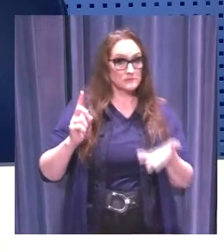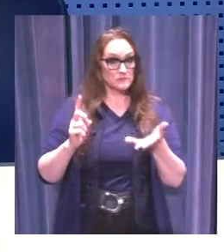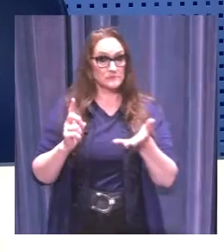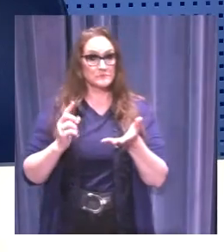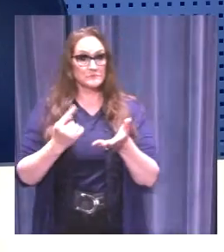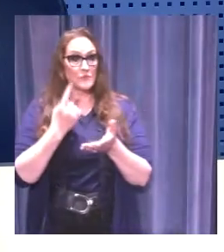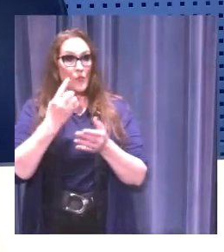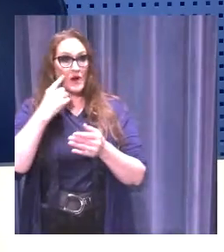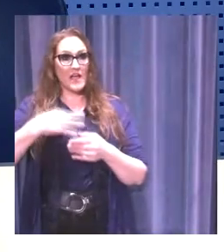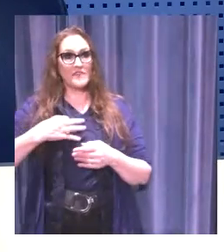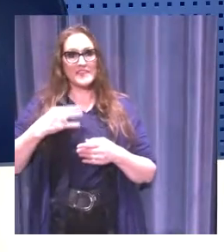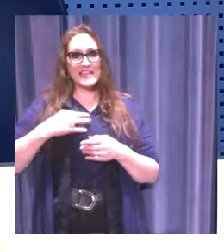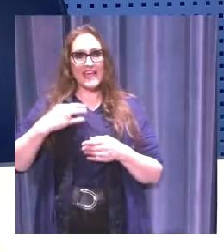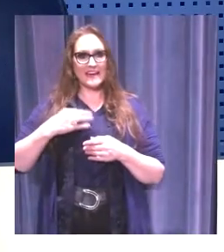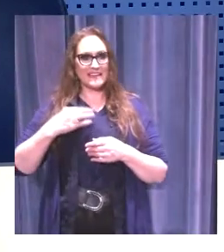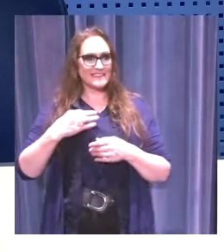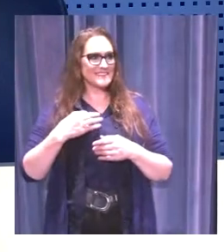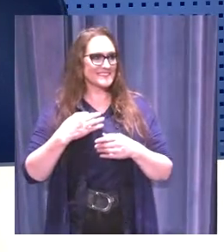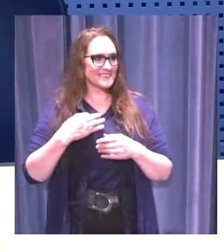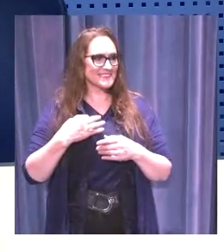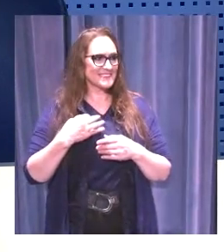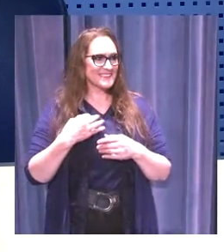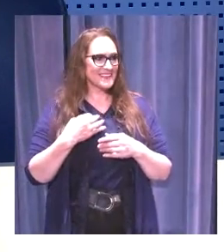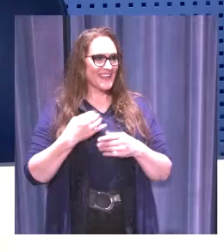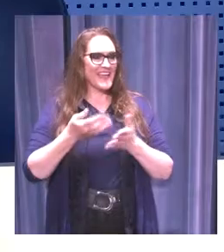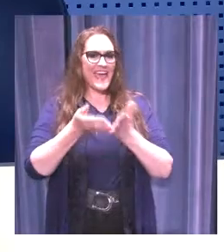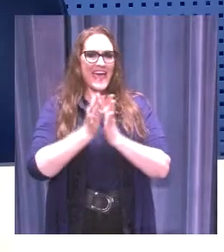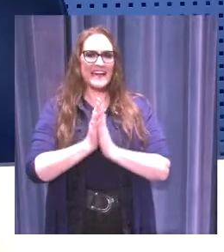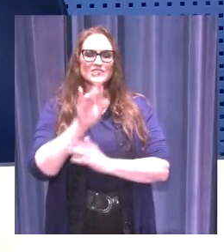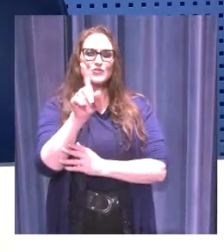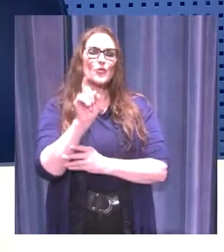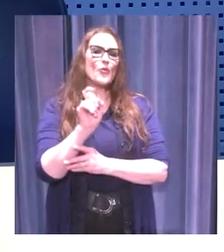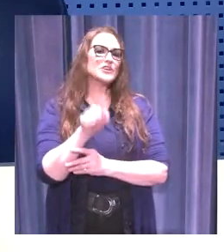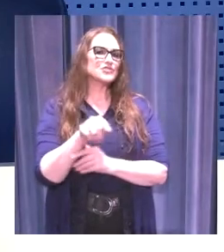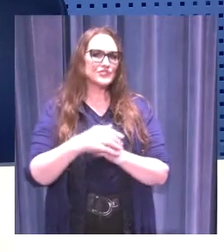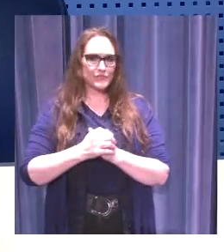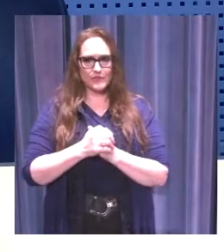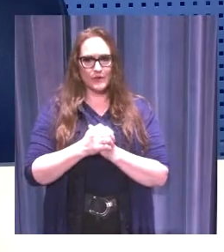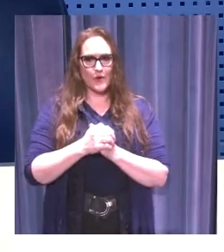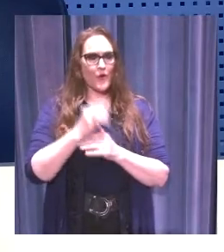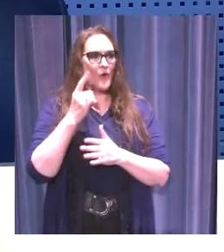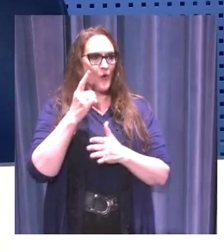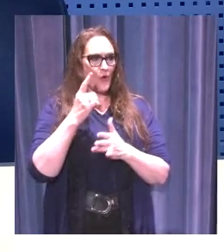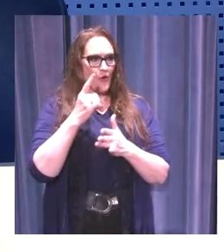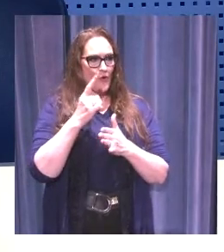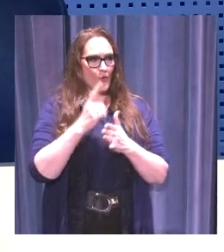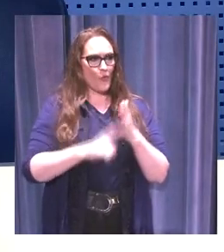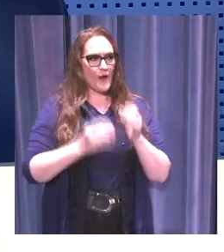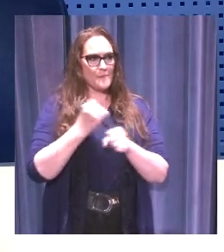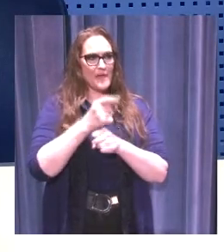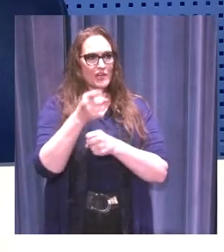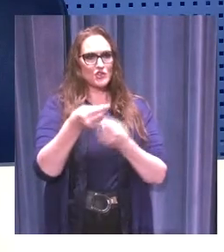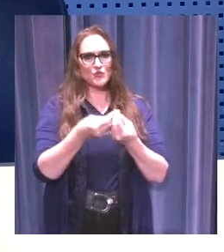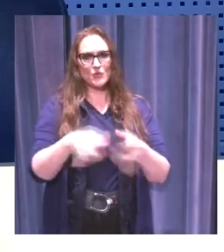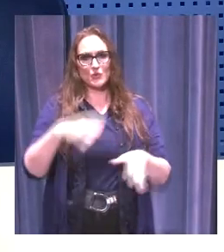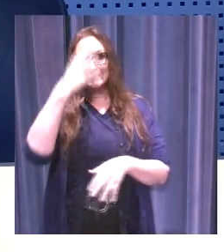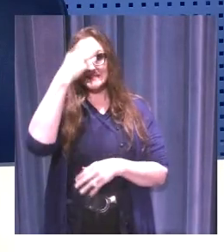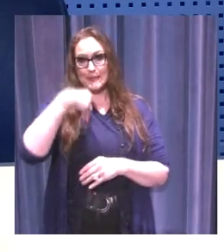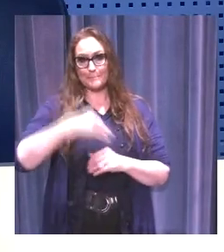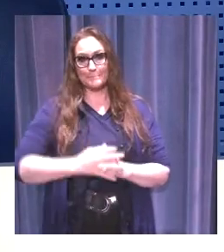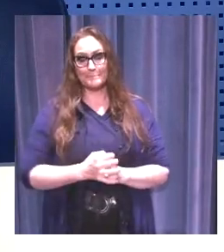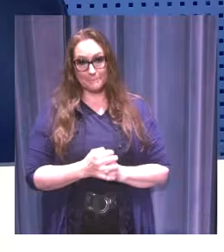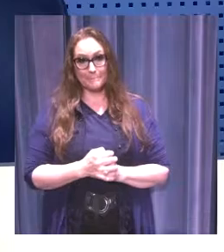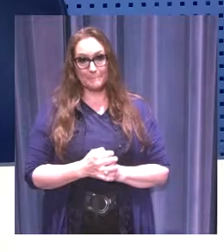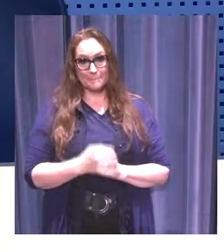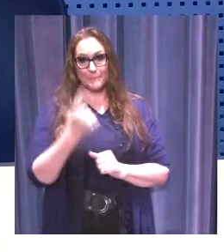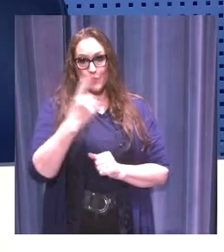One of the candidates asked the question, what makes you lose sleep?